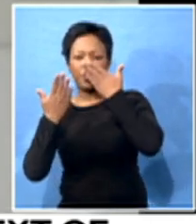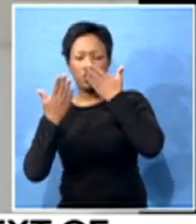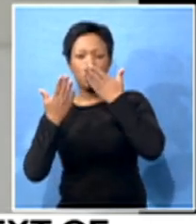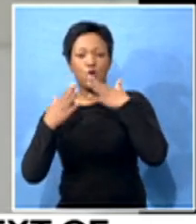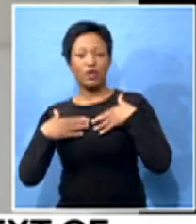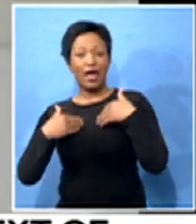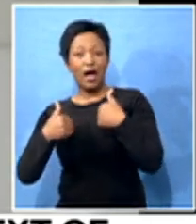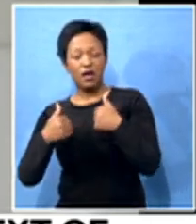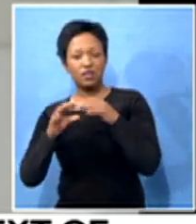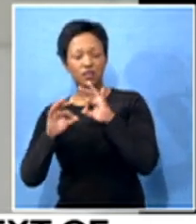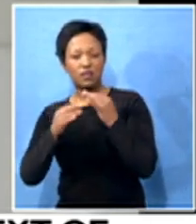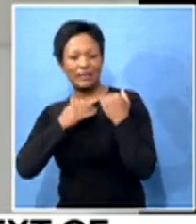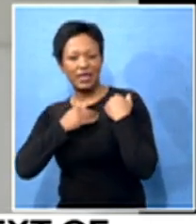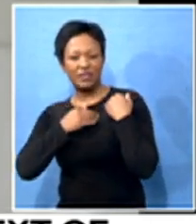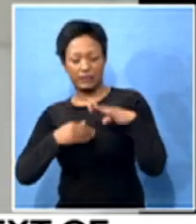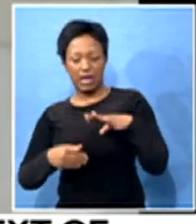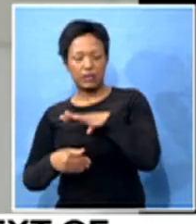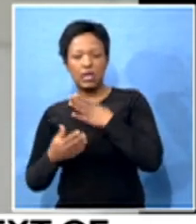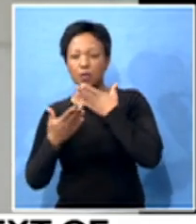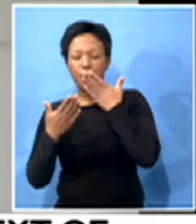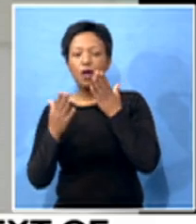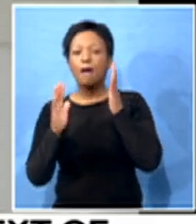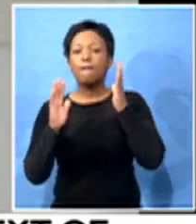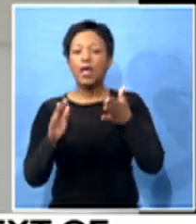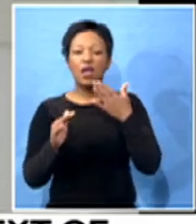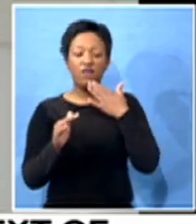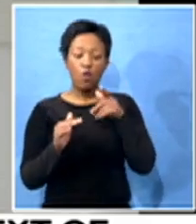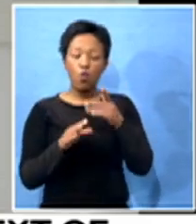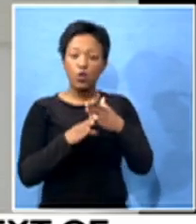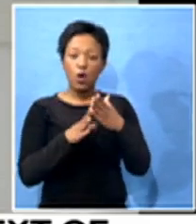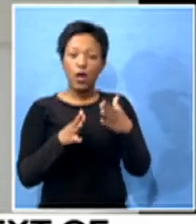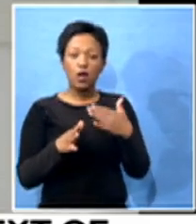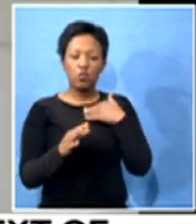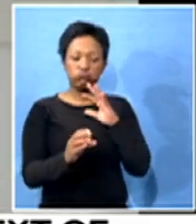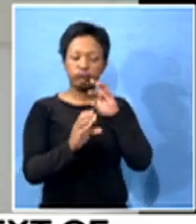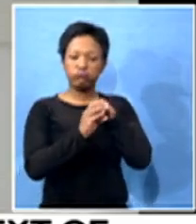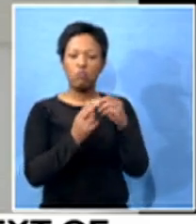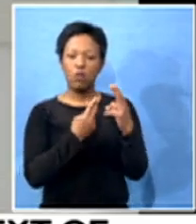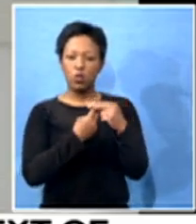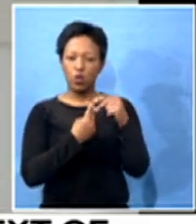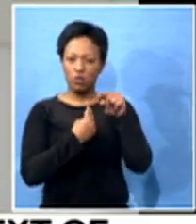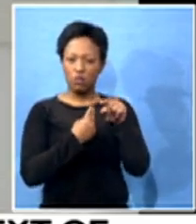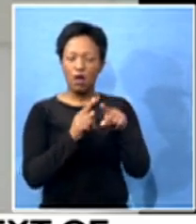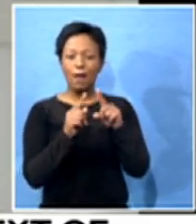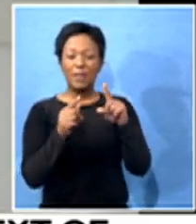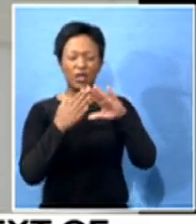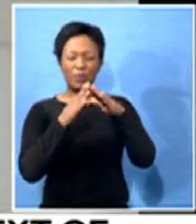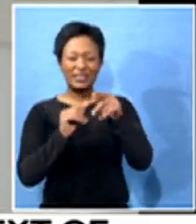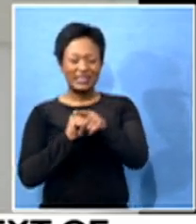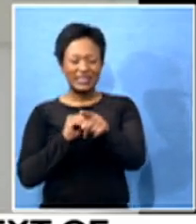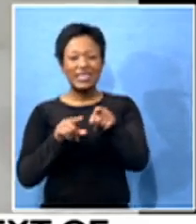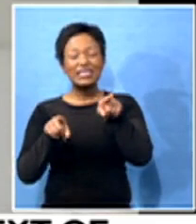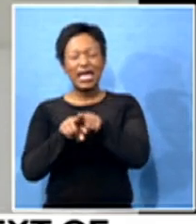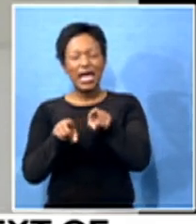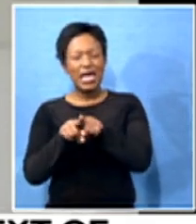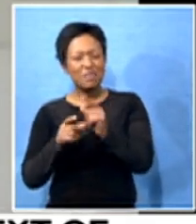and Safety Council. It is only for organized workers. Mining communities suffer the same illnesses,